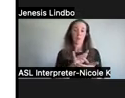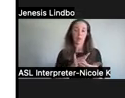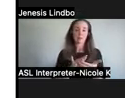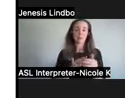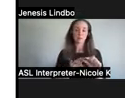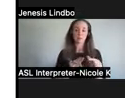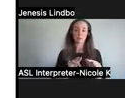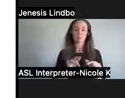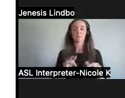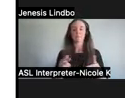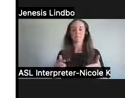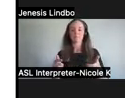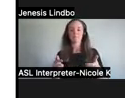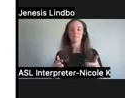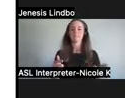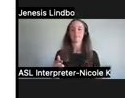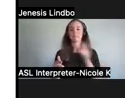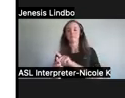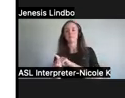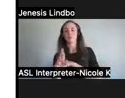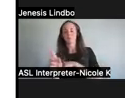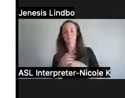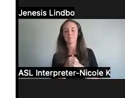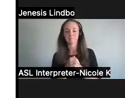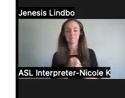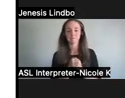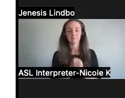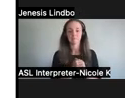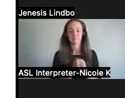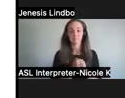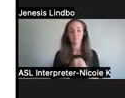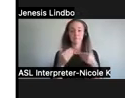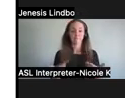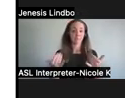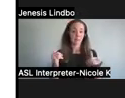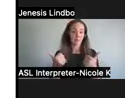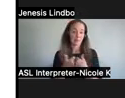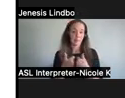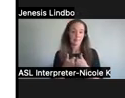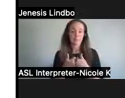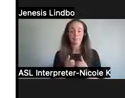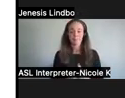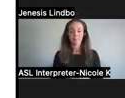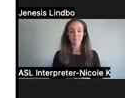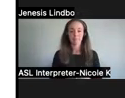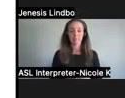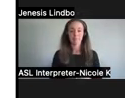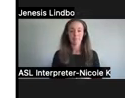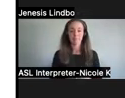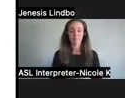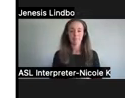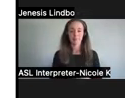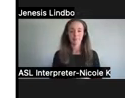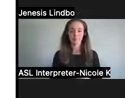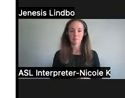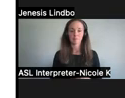right side or an alternative side of their body. And they can access all the controls they need to in order to play a game using this adaptive controller.